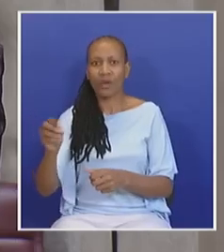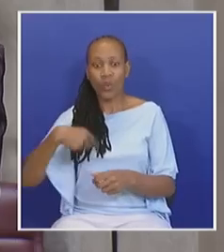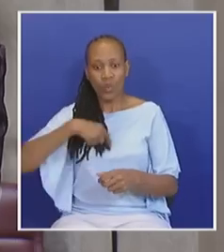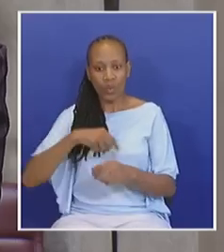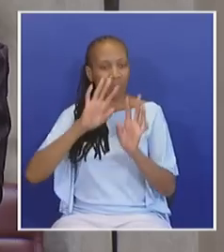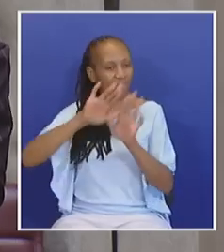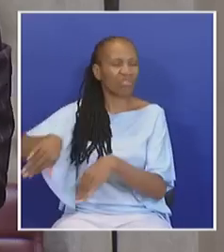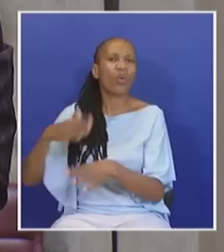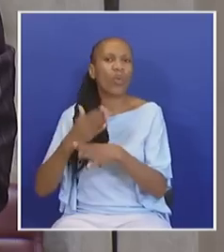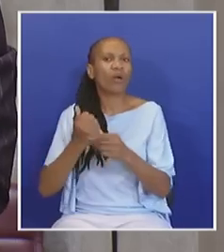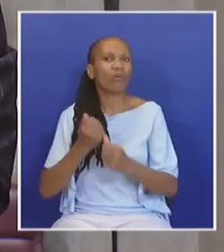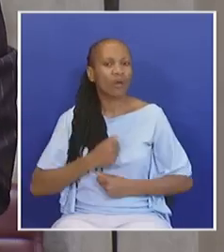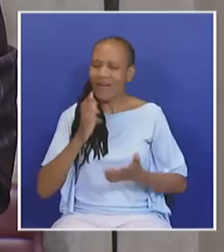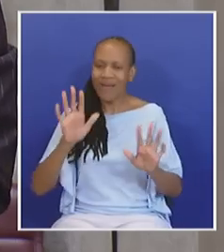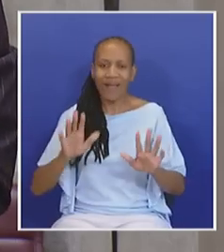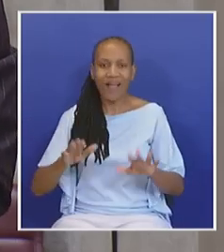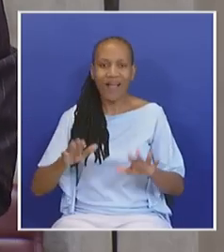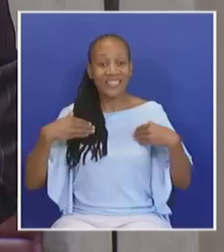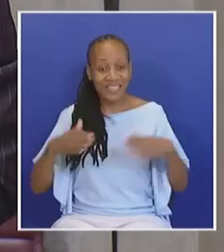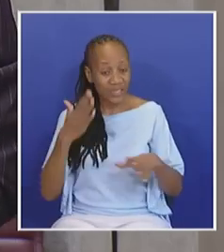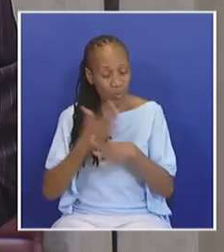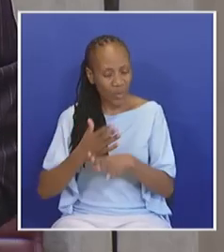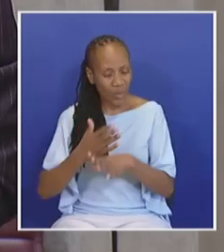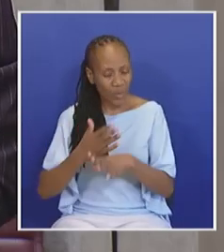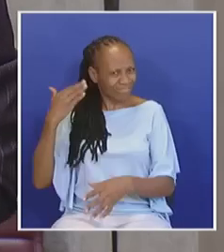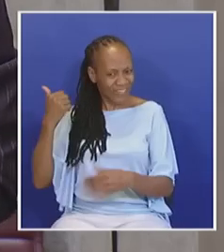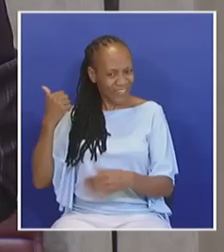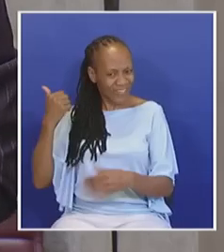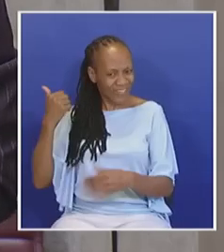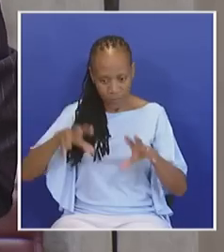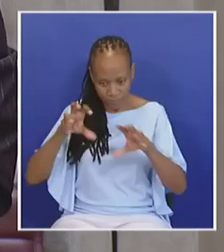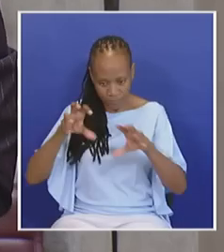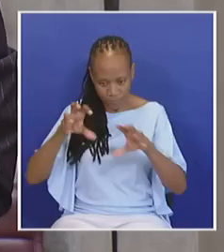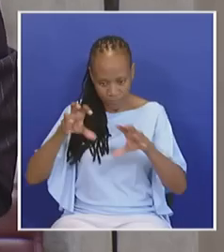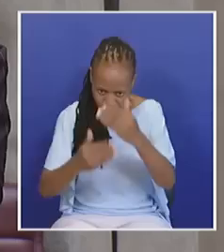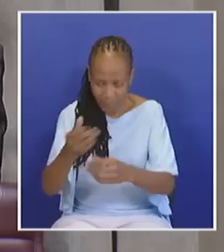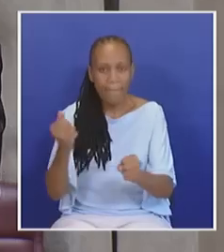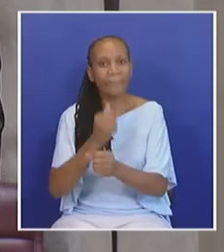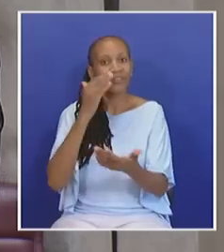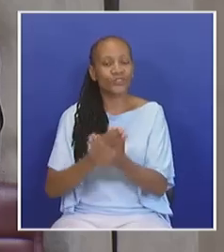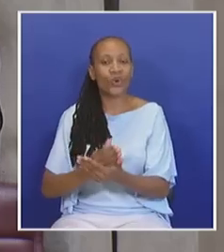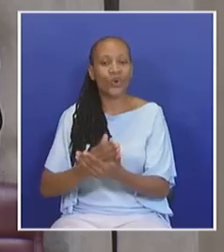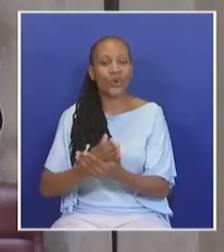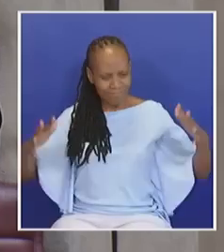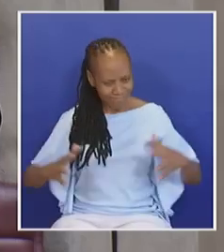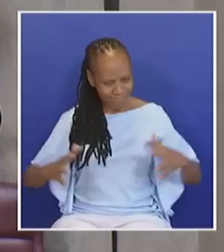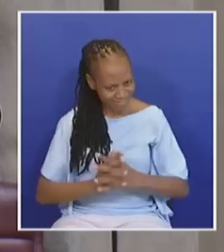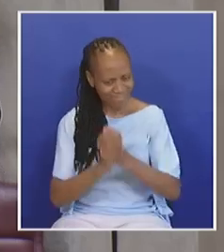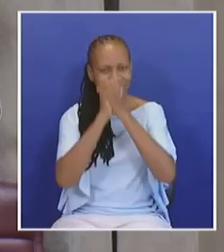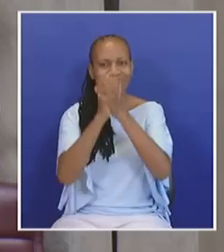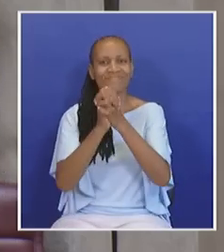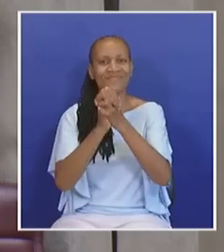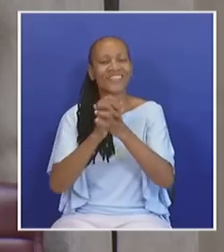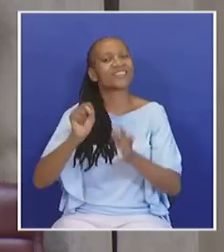from the path already set by our forebears to create a non-racial, non-sexist, united, prosperous, and democratic